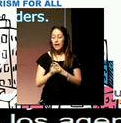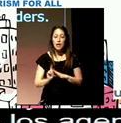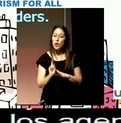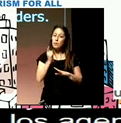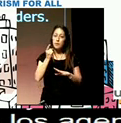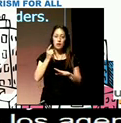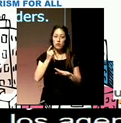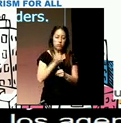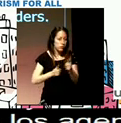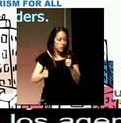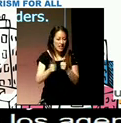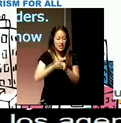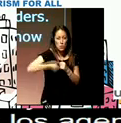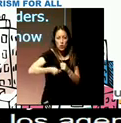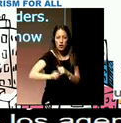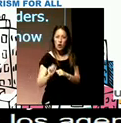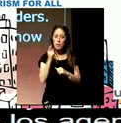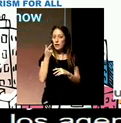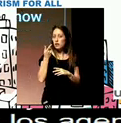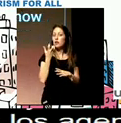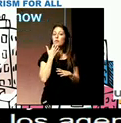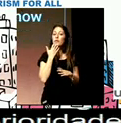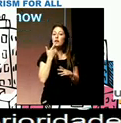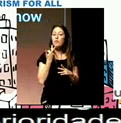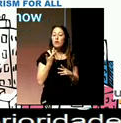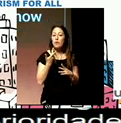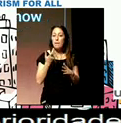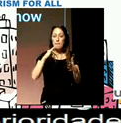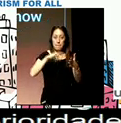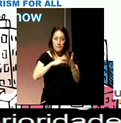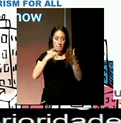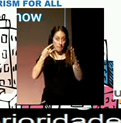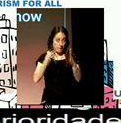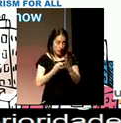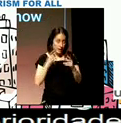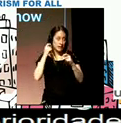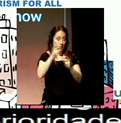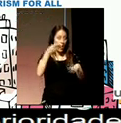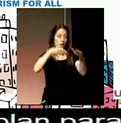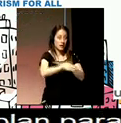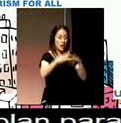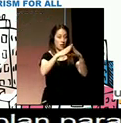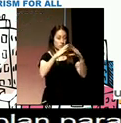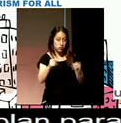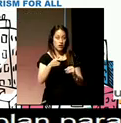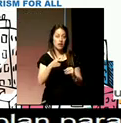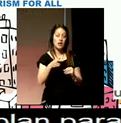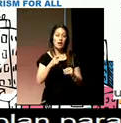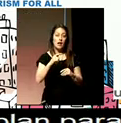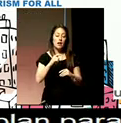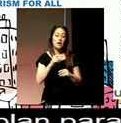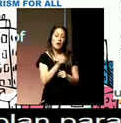this implementation plan would work were first established, and these were based on the levels of usage, the